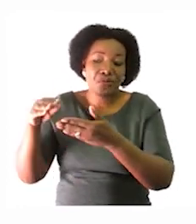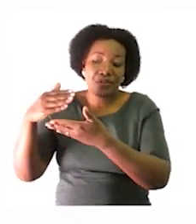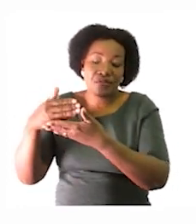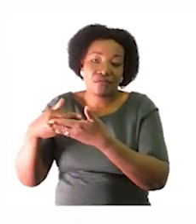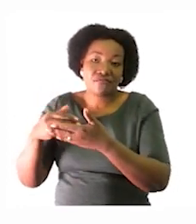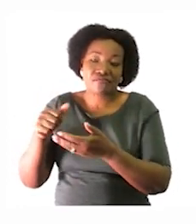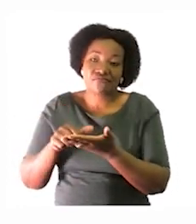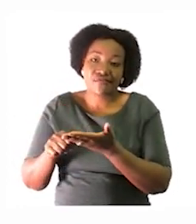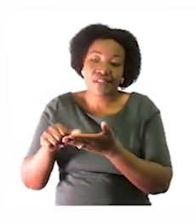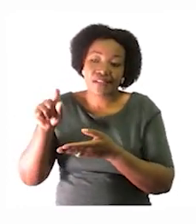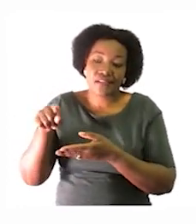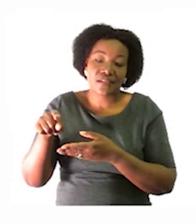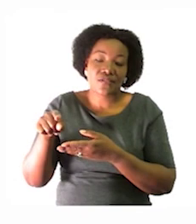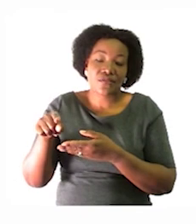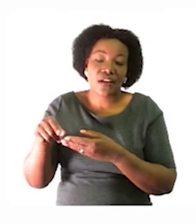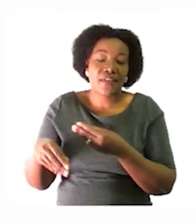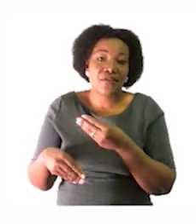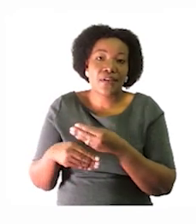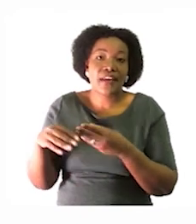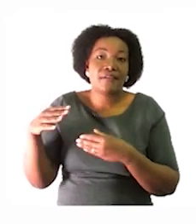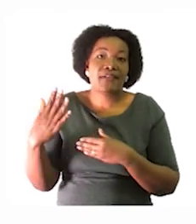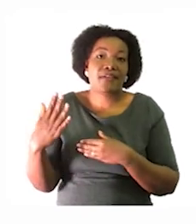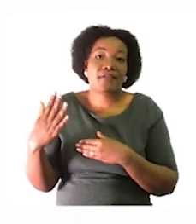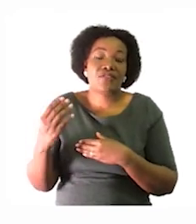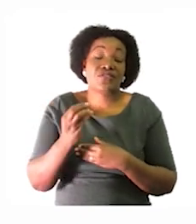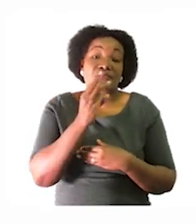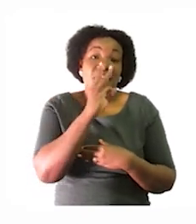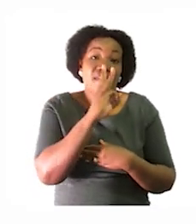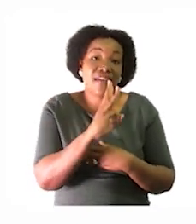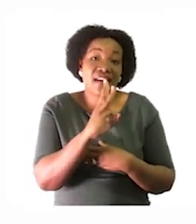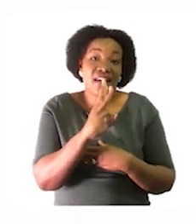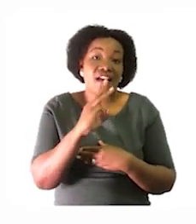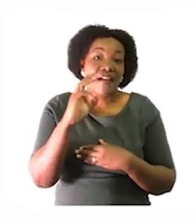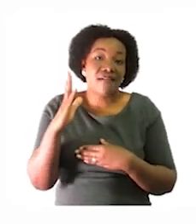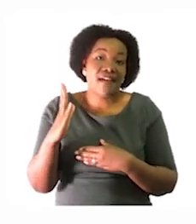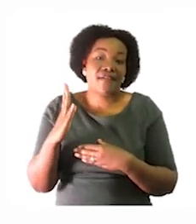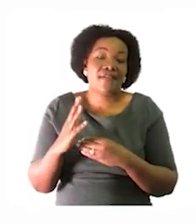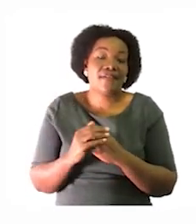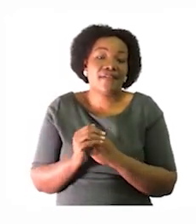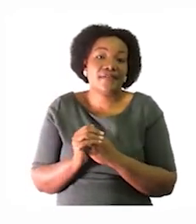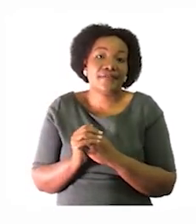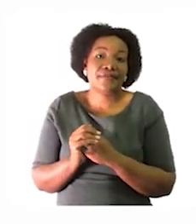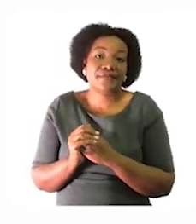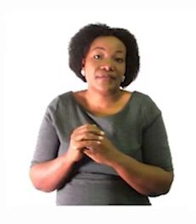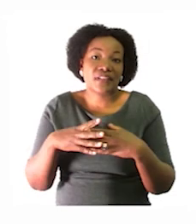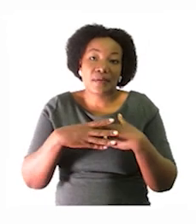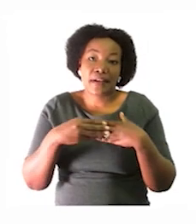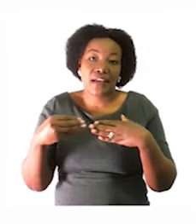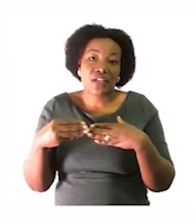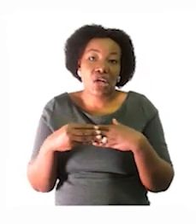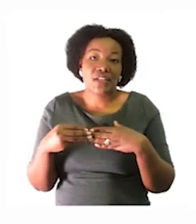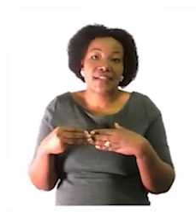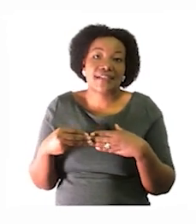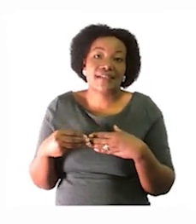It comes there where the 0 is. So we will have the total of 35